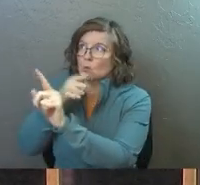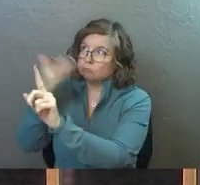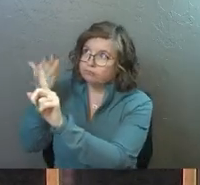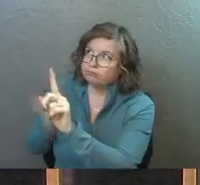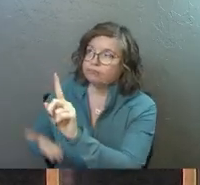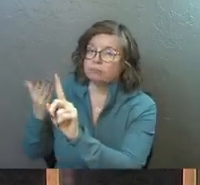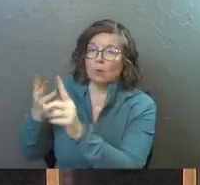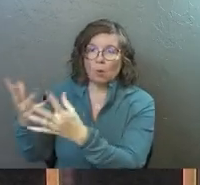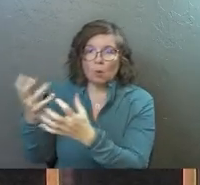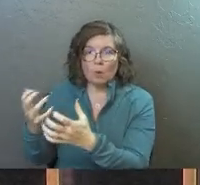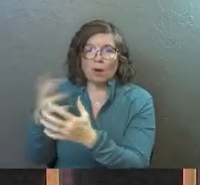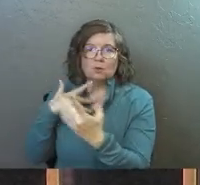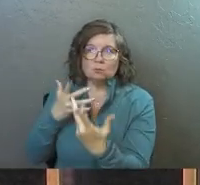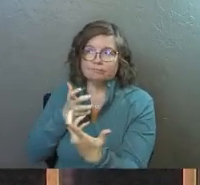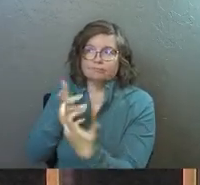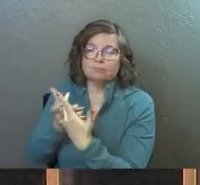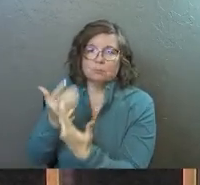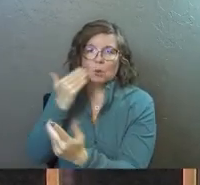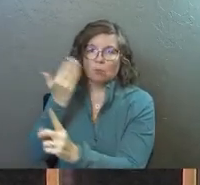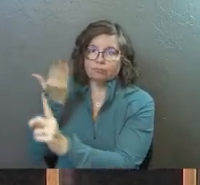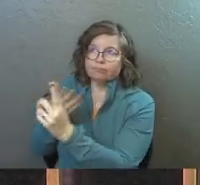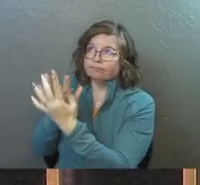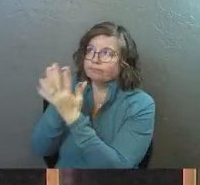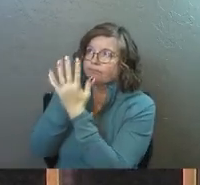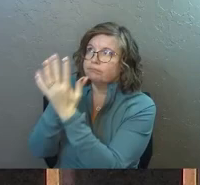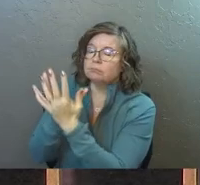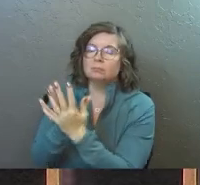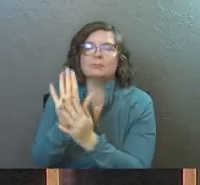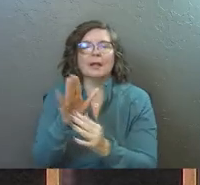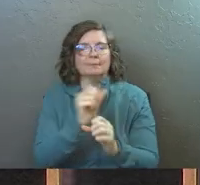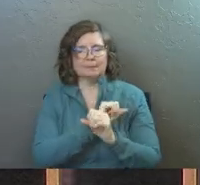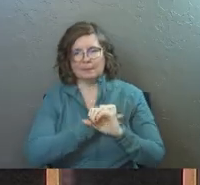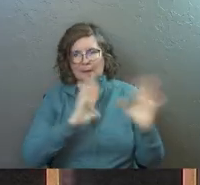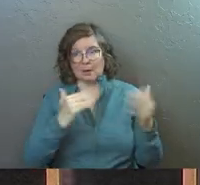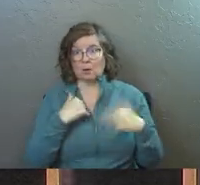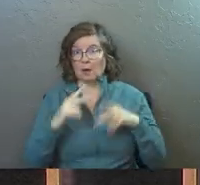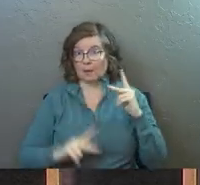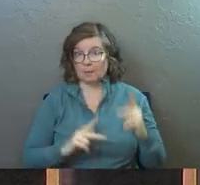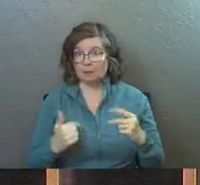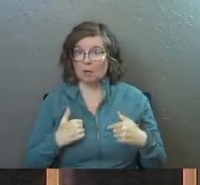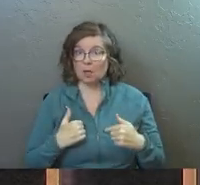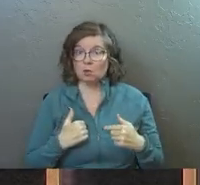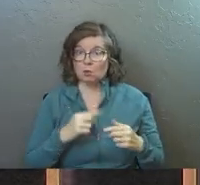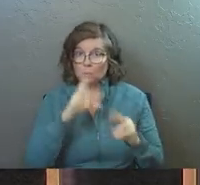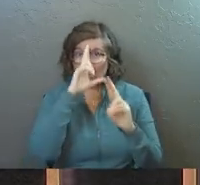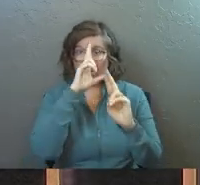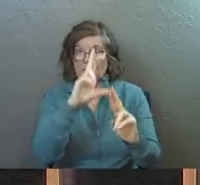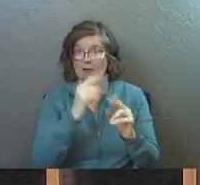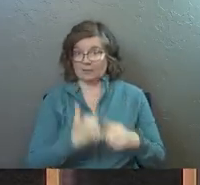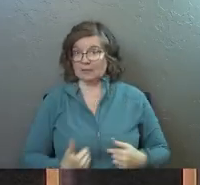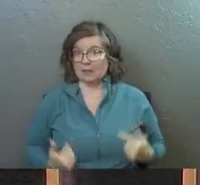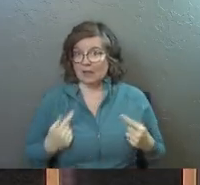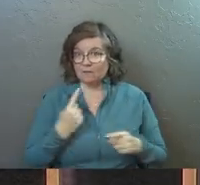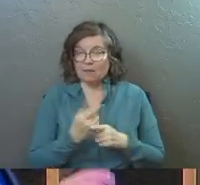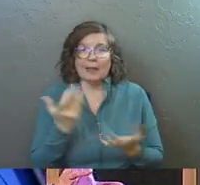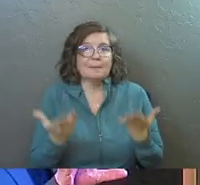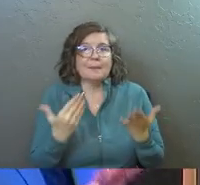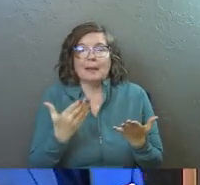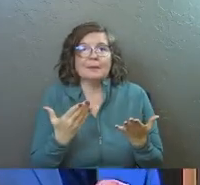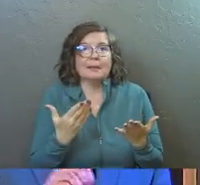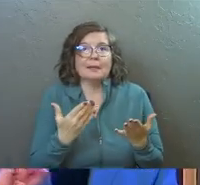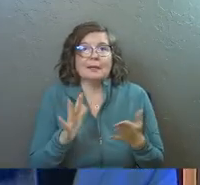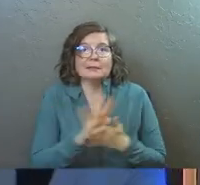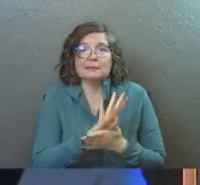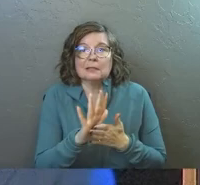him, to want to get to know him. Imagine, like, you've got people that you admire in this life, right? Like maybe it's